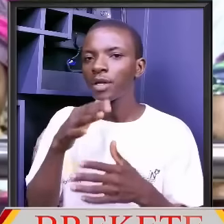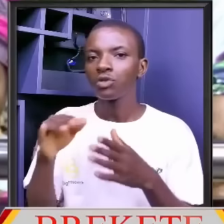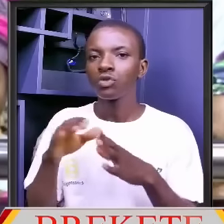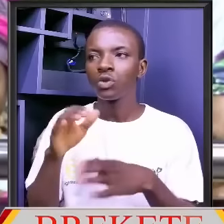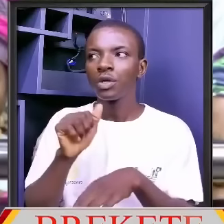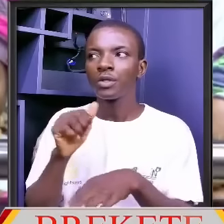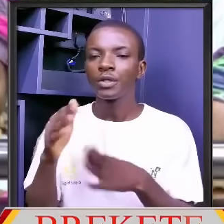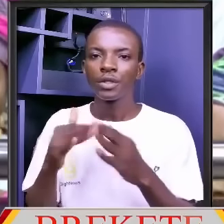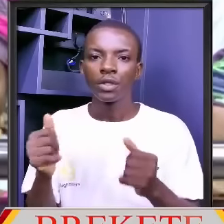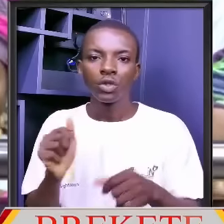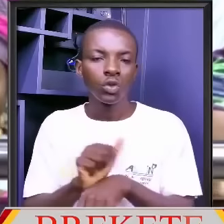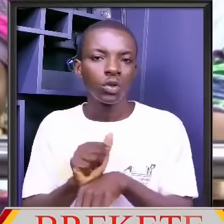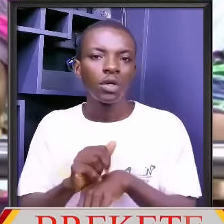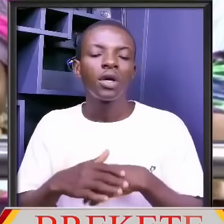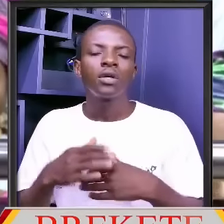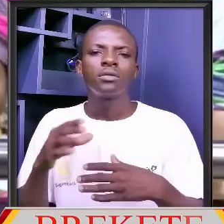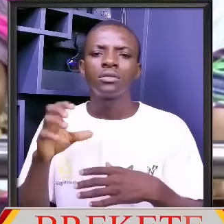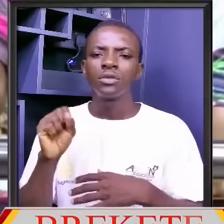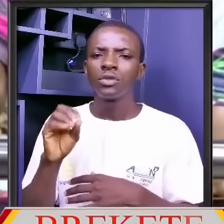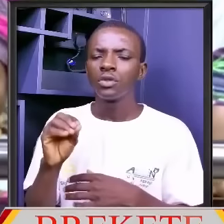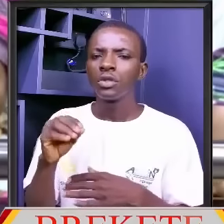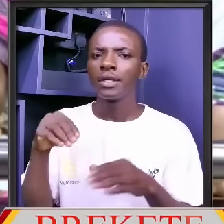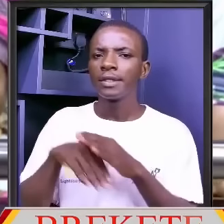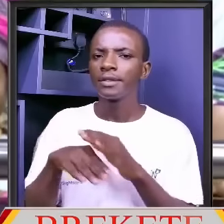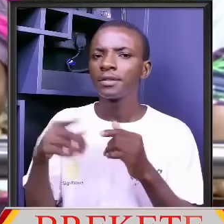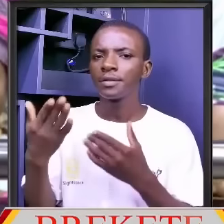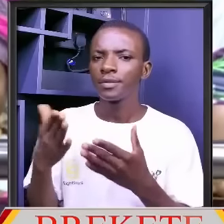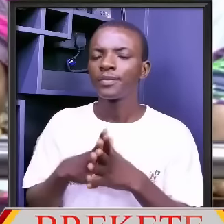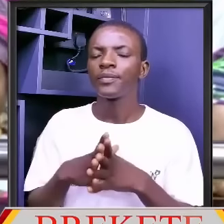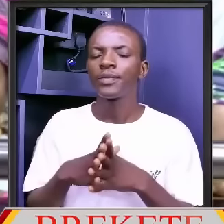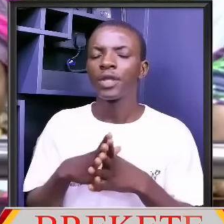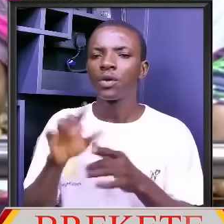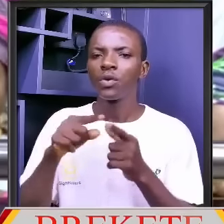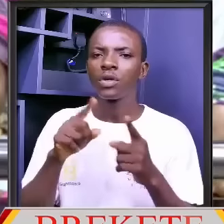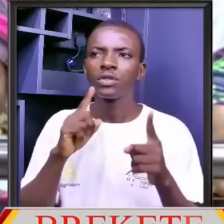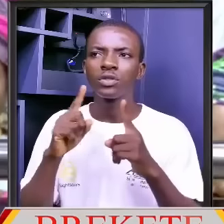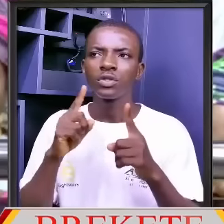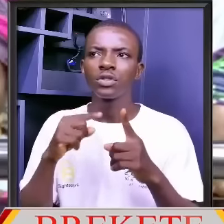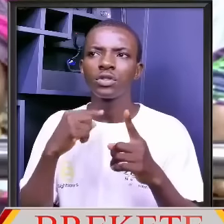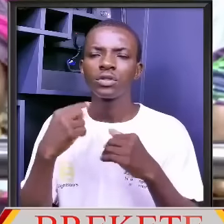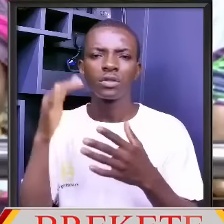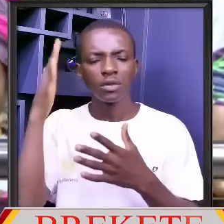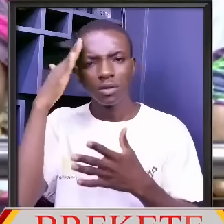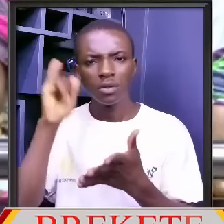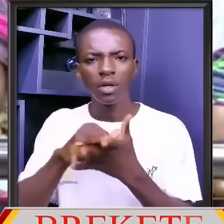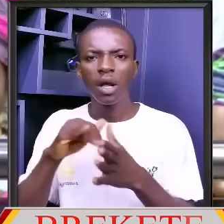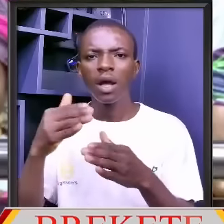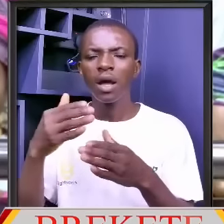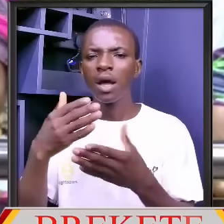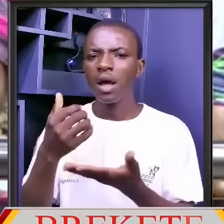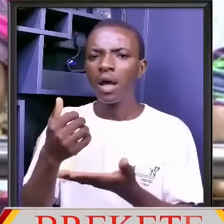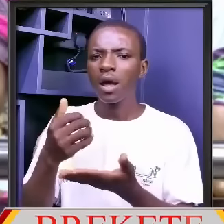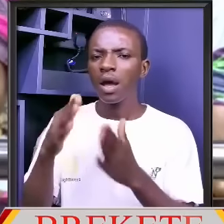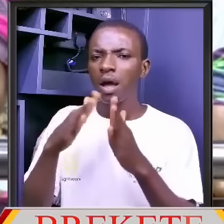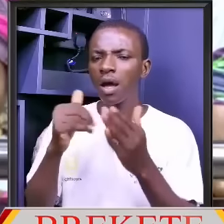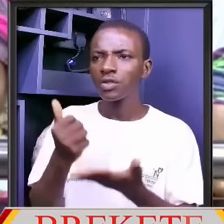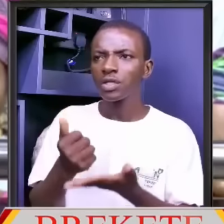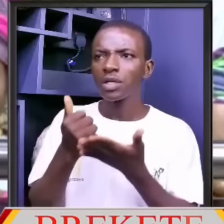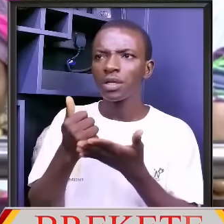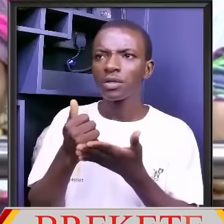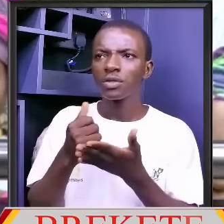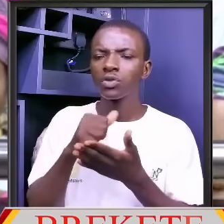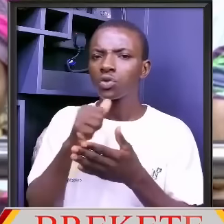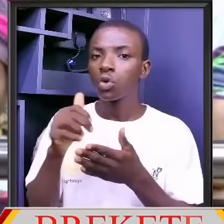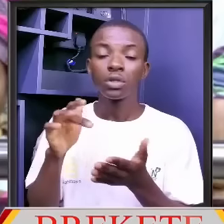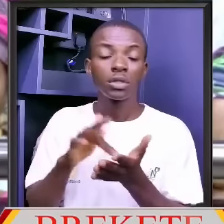girl. So inside there, when I come to know say na house help I dey. The woman